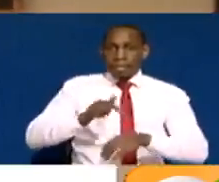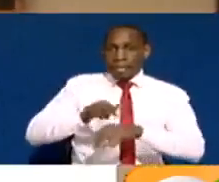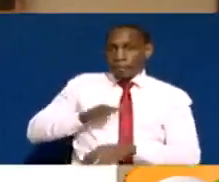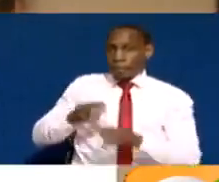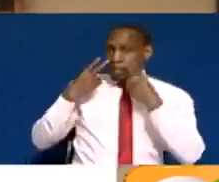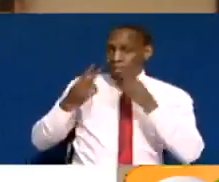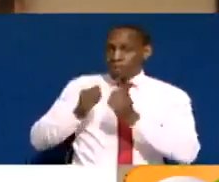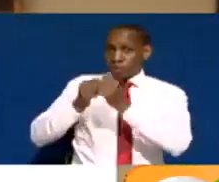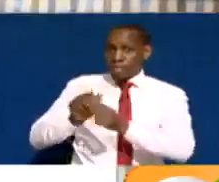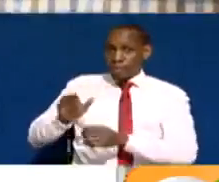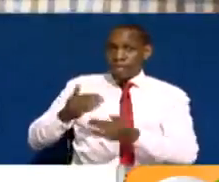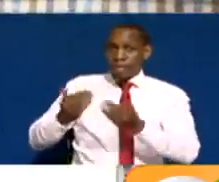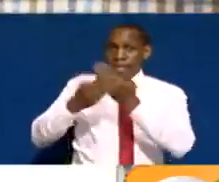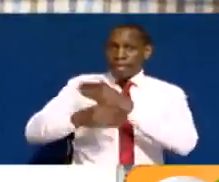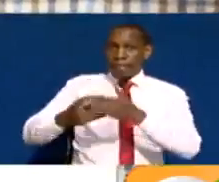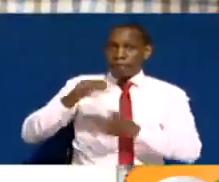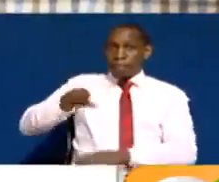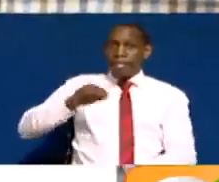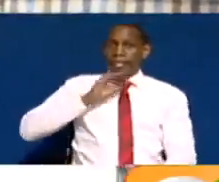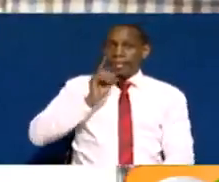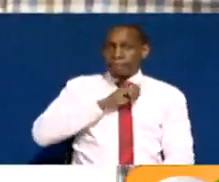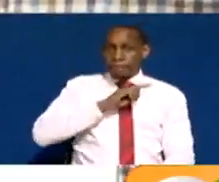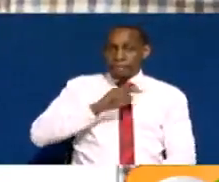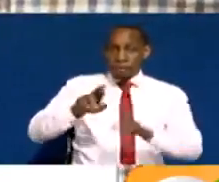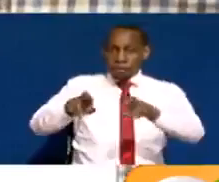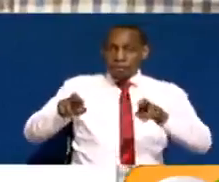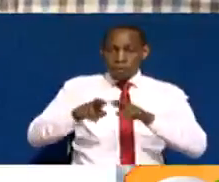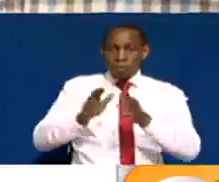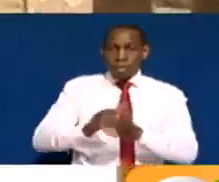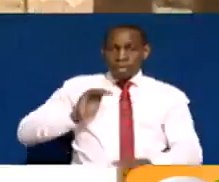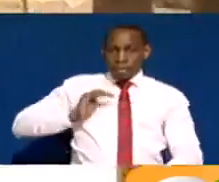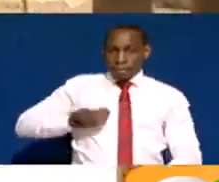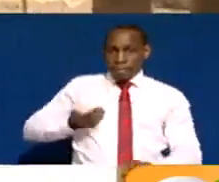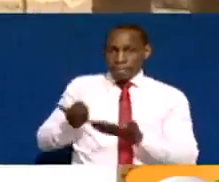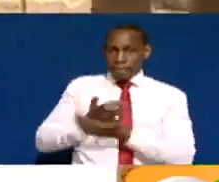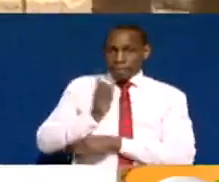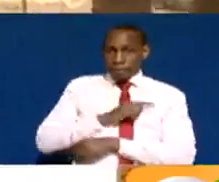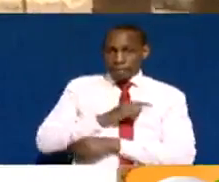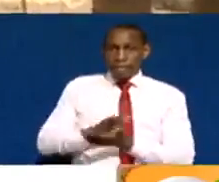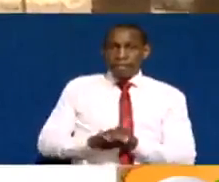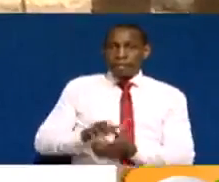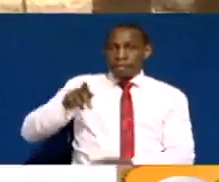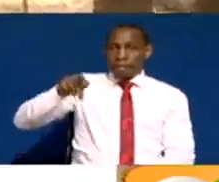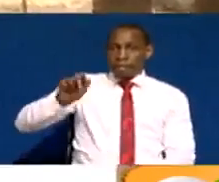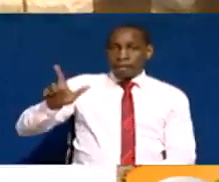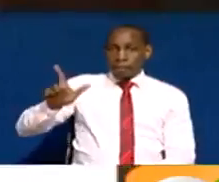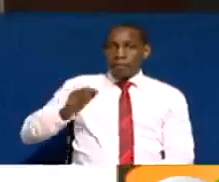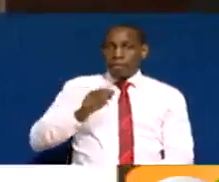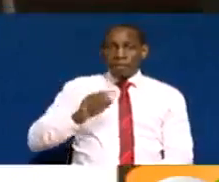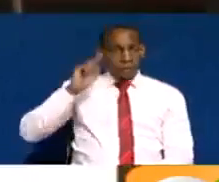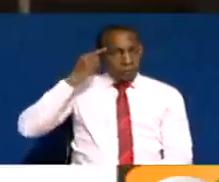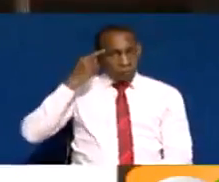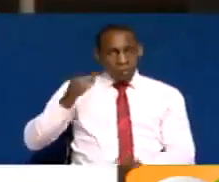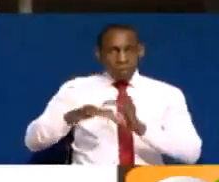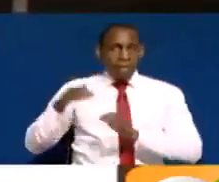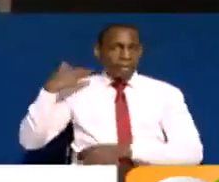been seen with him a night before was found dead in a room with one of her breasts chopped off. Magara, suspected to be a member of a